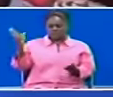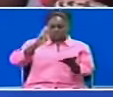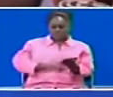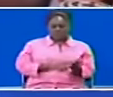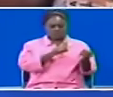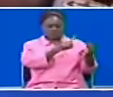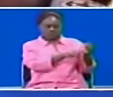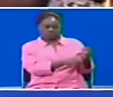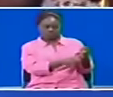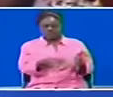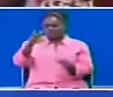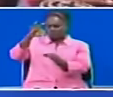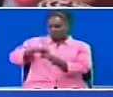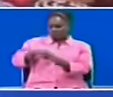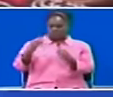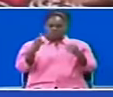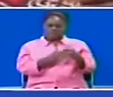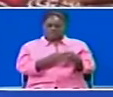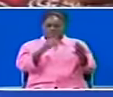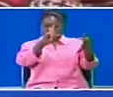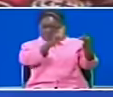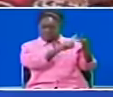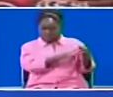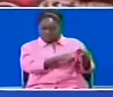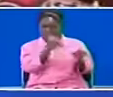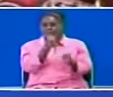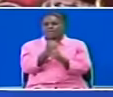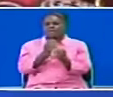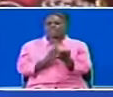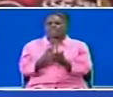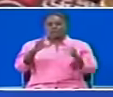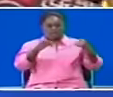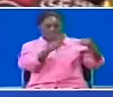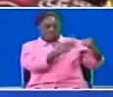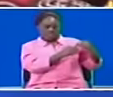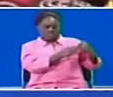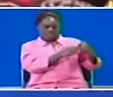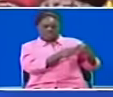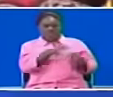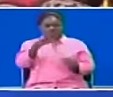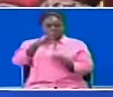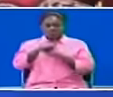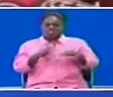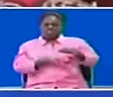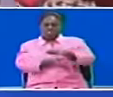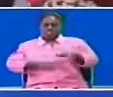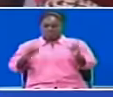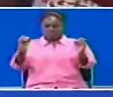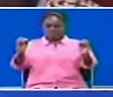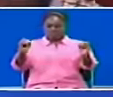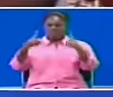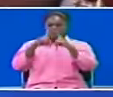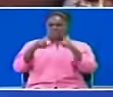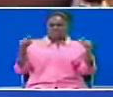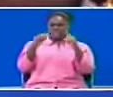today, number two, vote on the 8th, and number three, ensure on the 8th that the vote is not stolen. So my